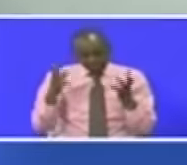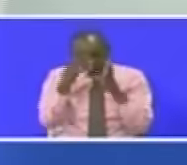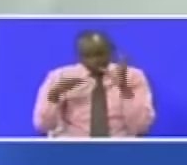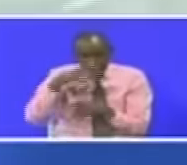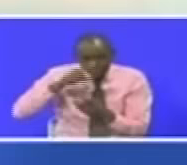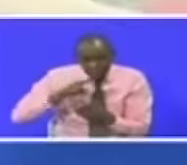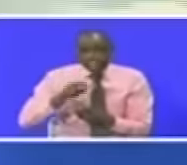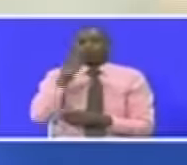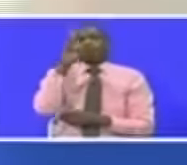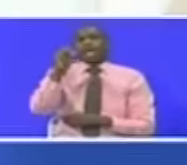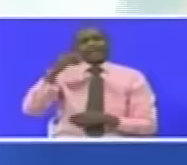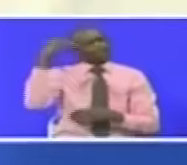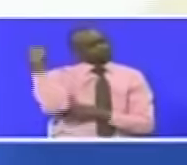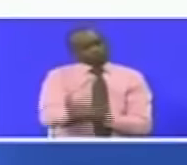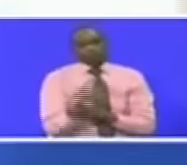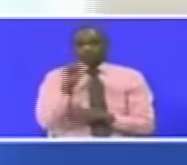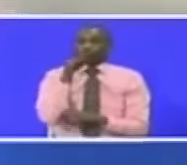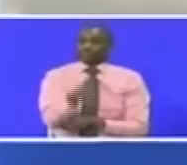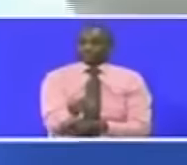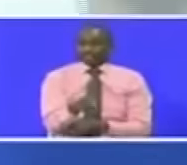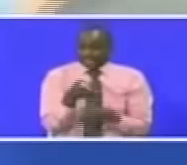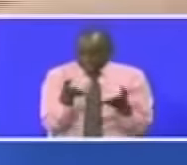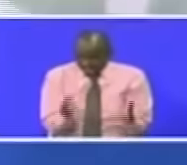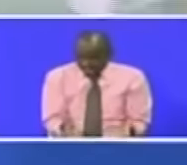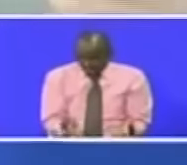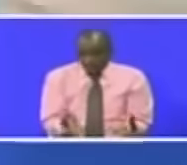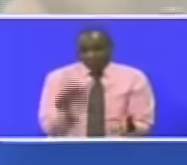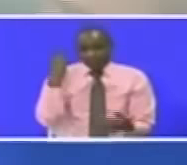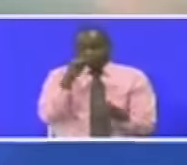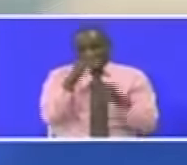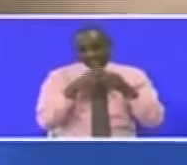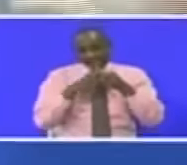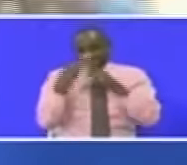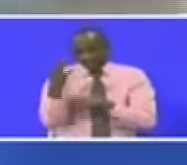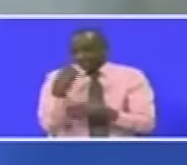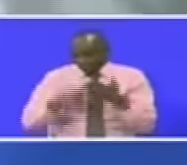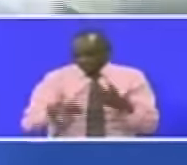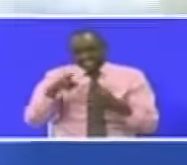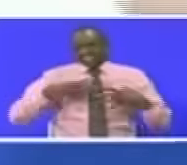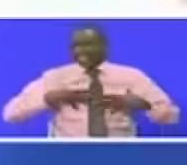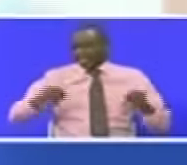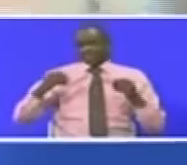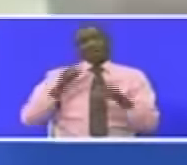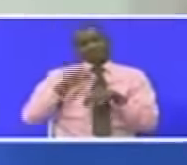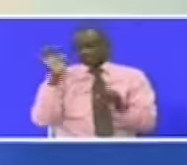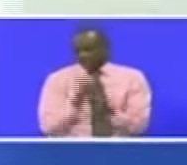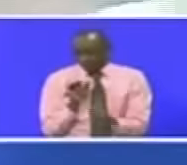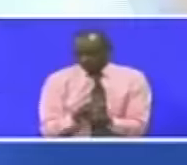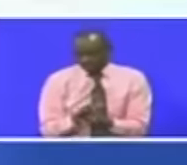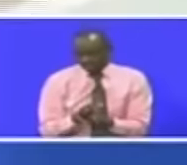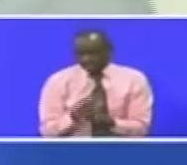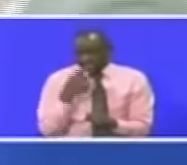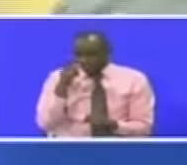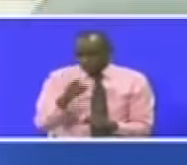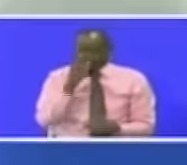United Nations under the International Chemical Convention in 1993 due to its health implications. Surprisingly, the